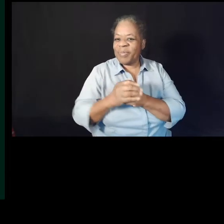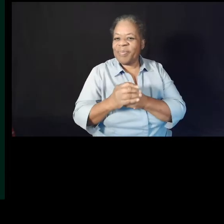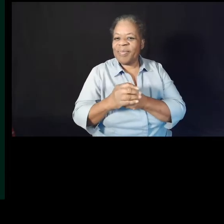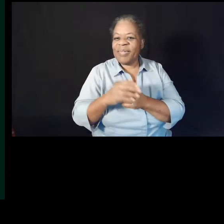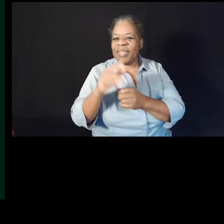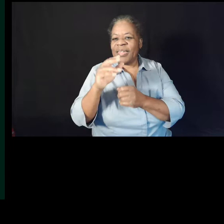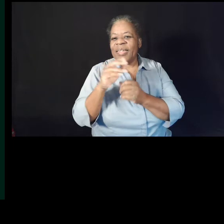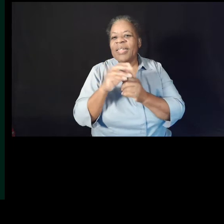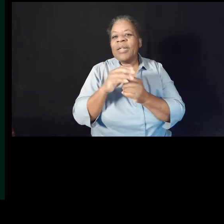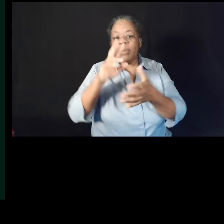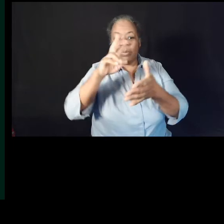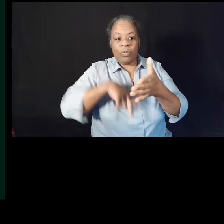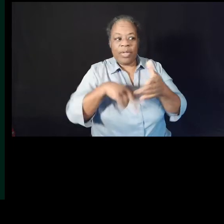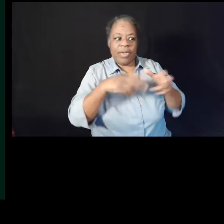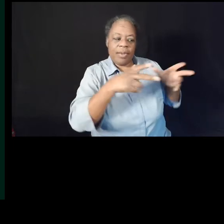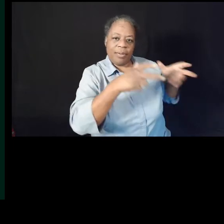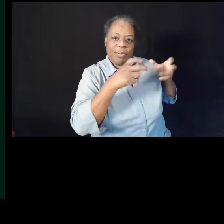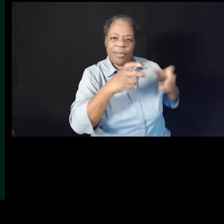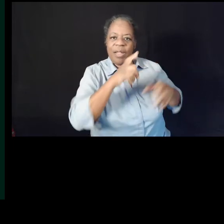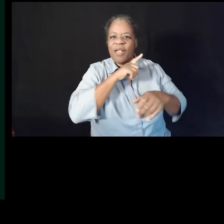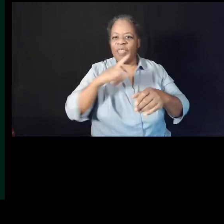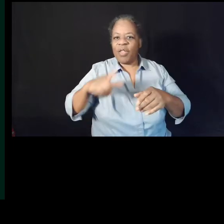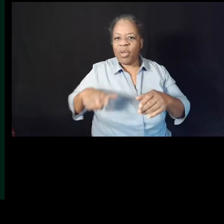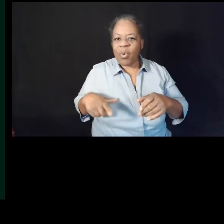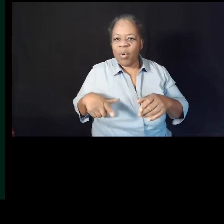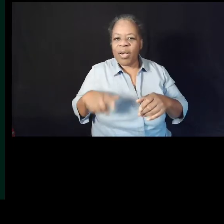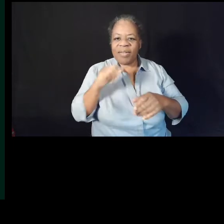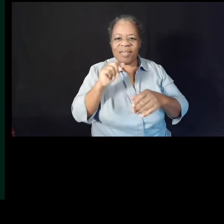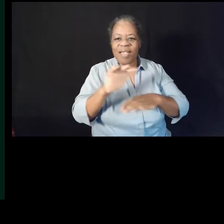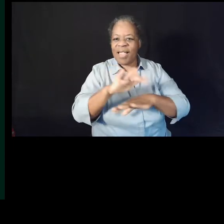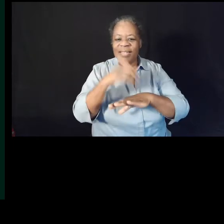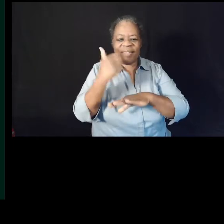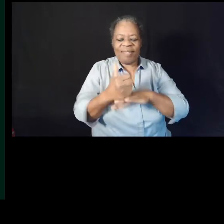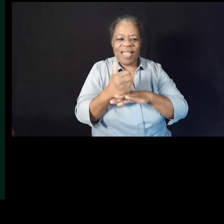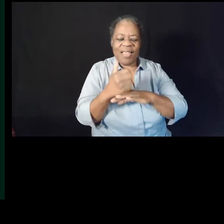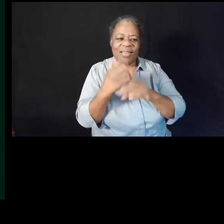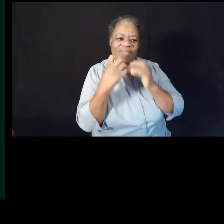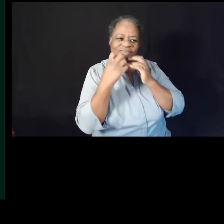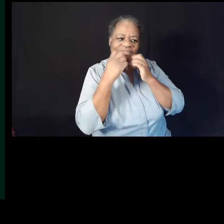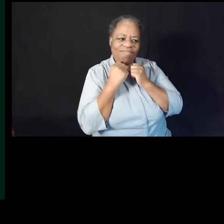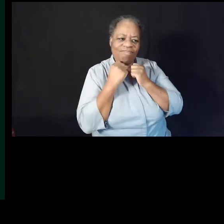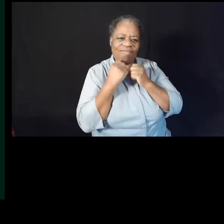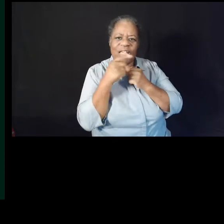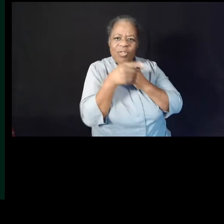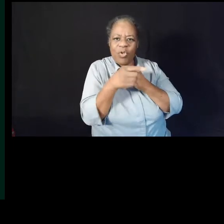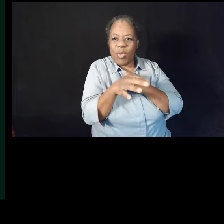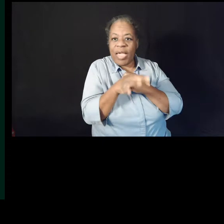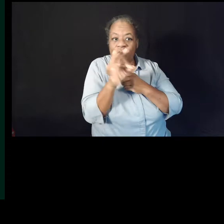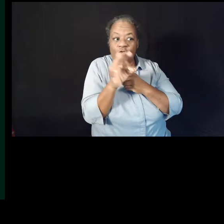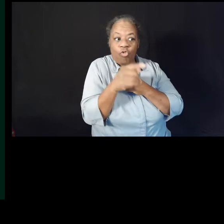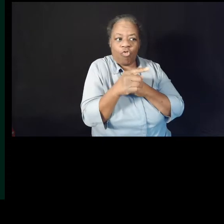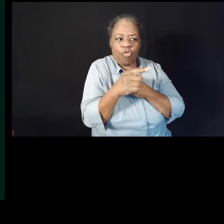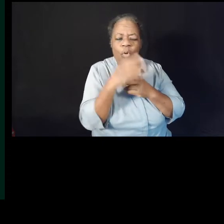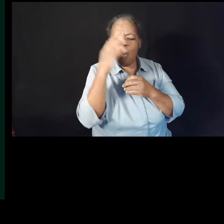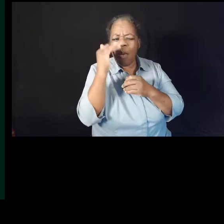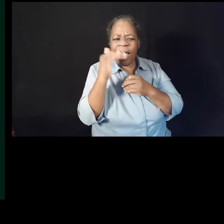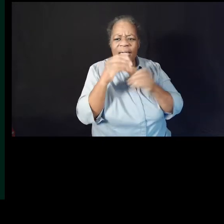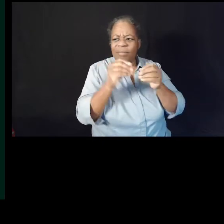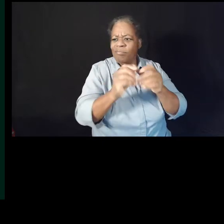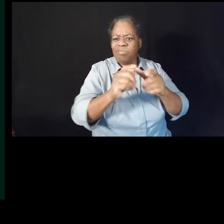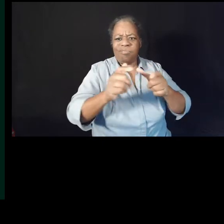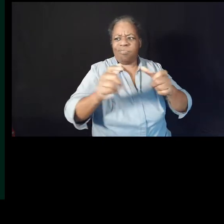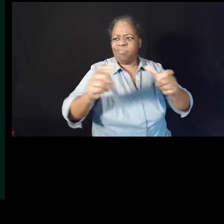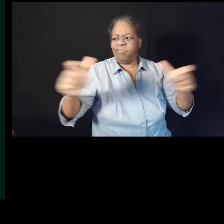this. The Lord did not set his affection on you and choose you because you were numerous than the other